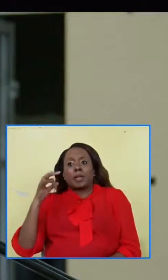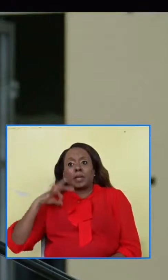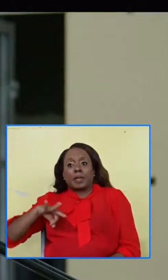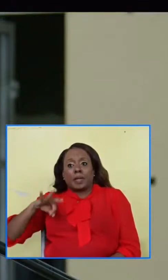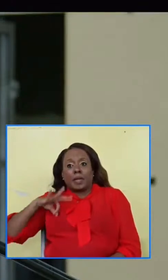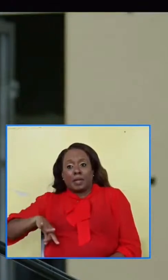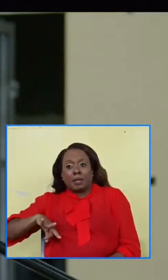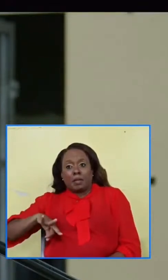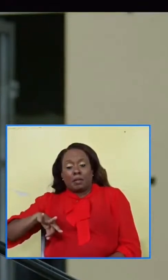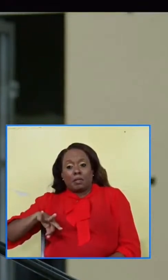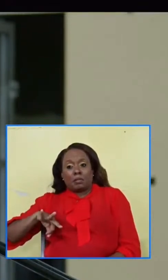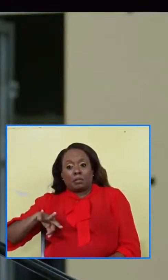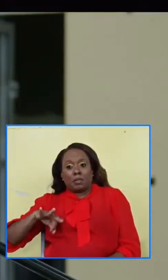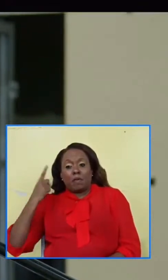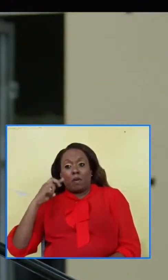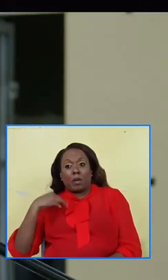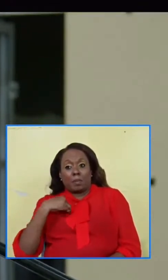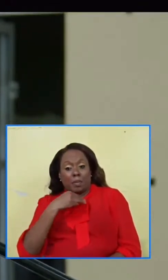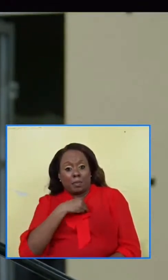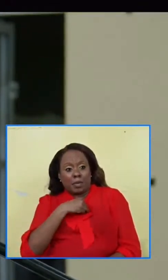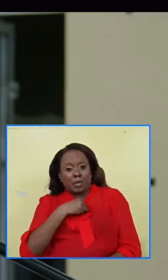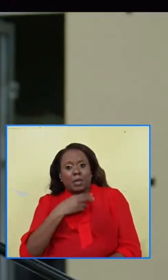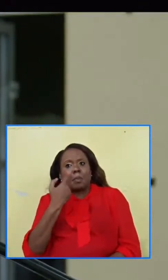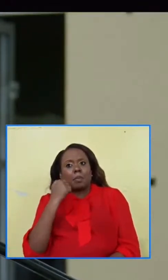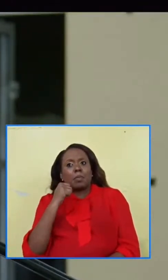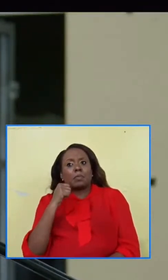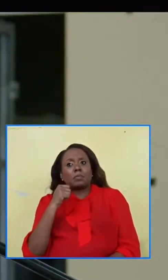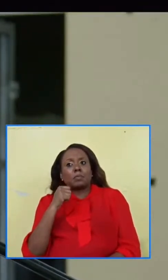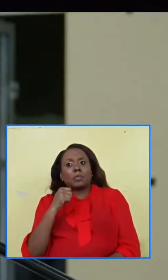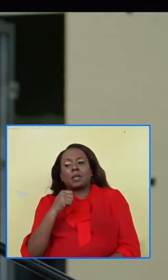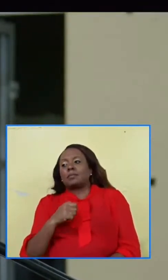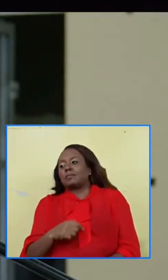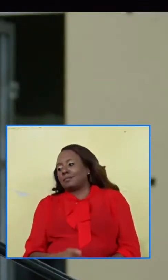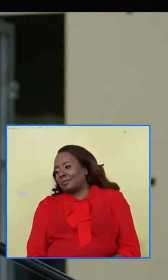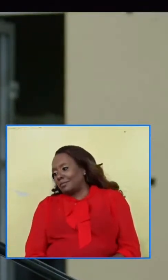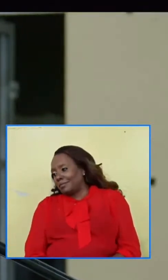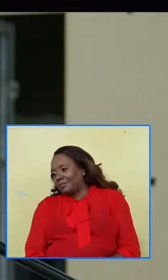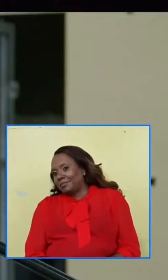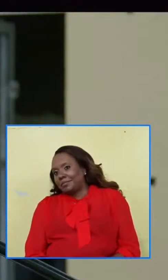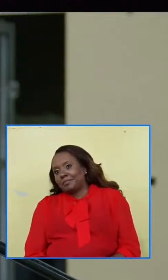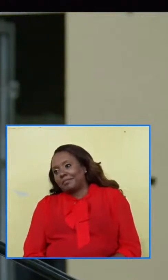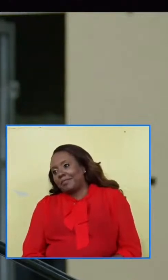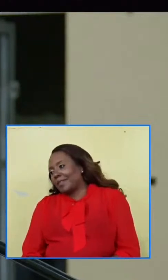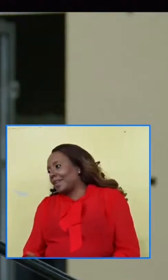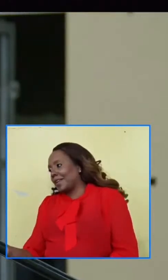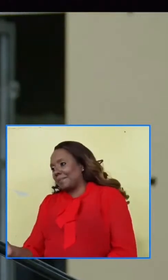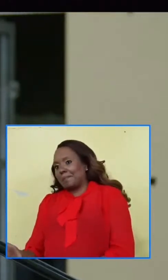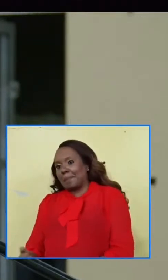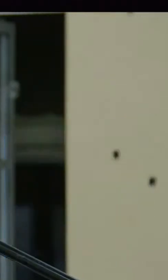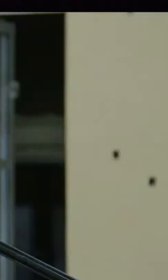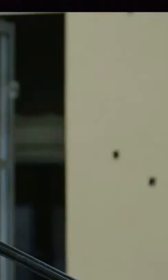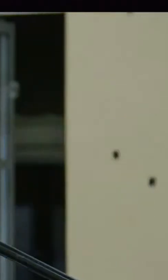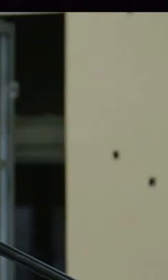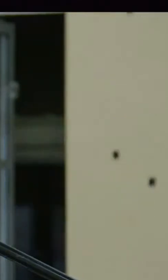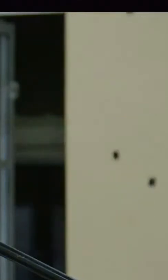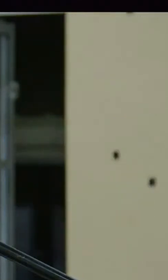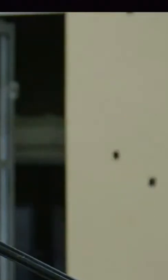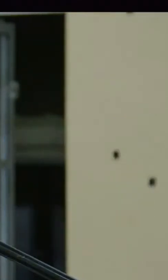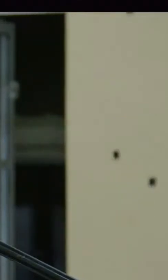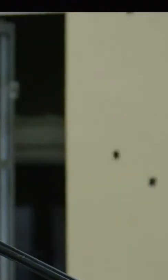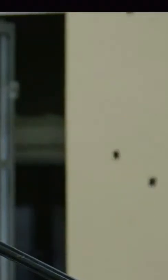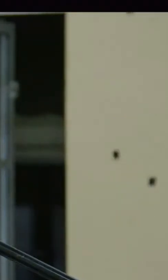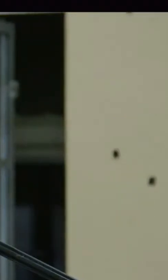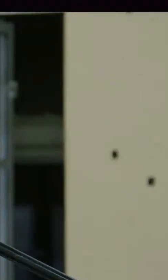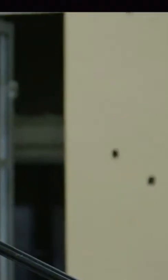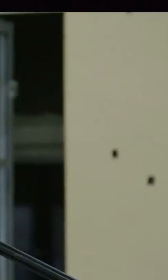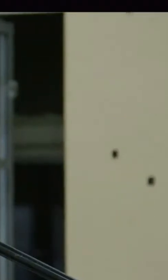membership? Because the objectives, because what you're saying, that's a totally different objective, and it's not in... With respect,